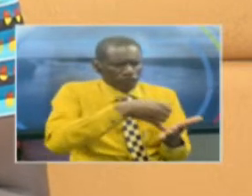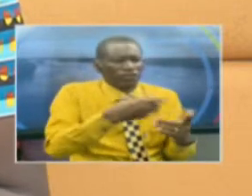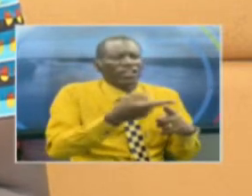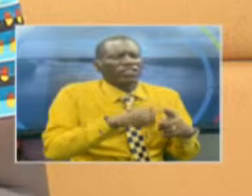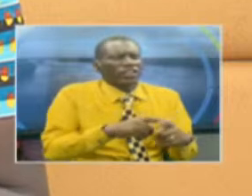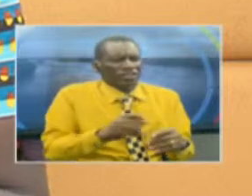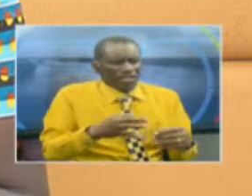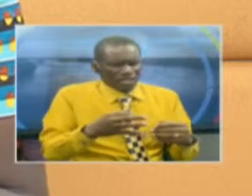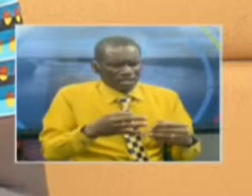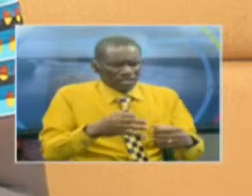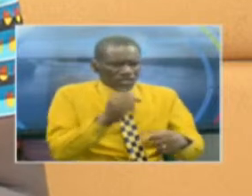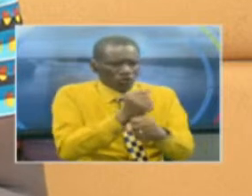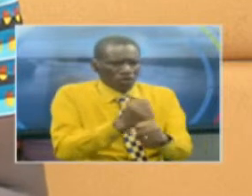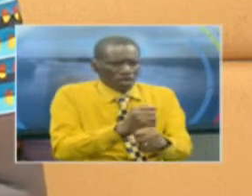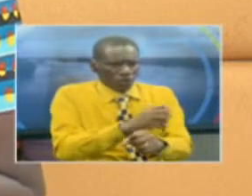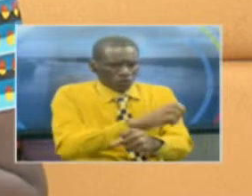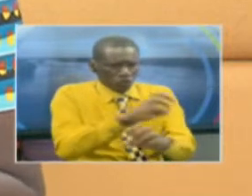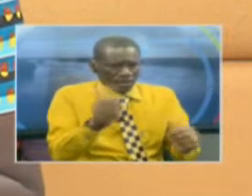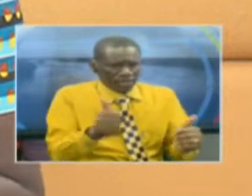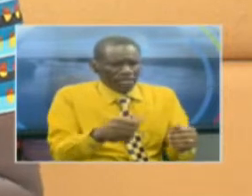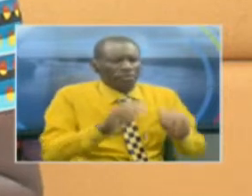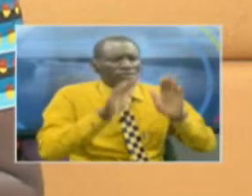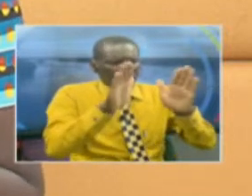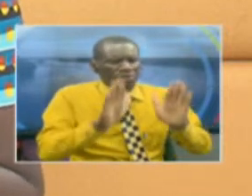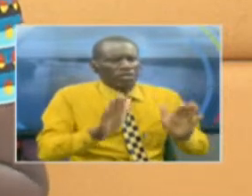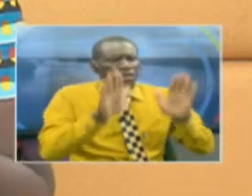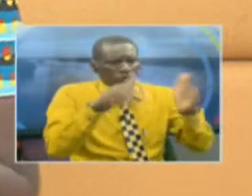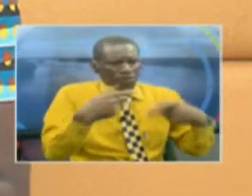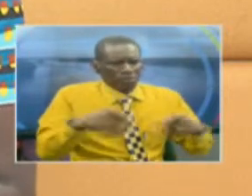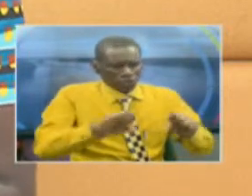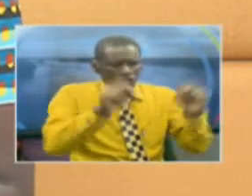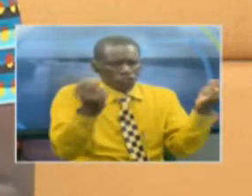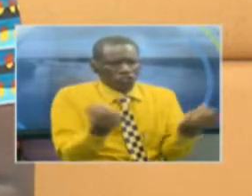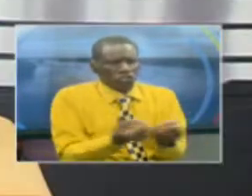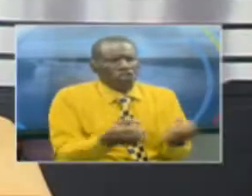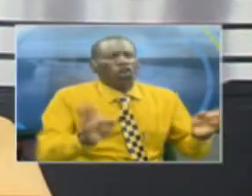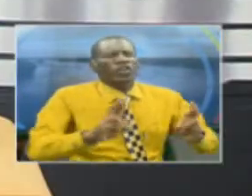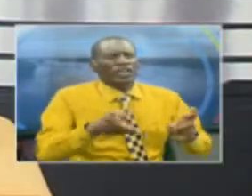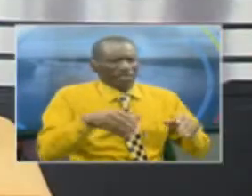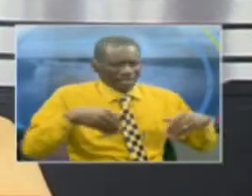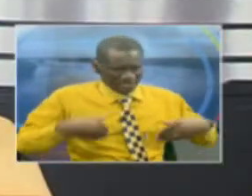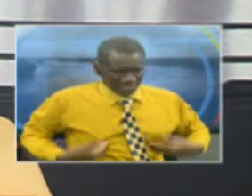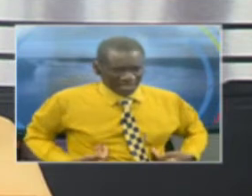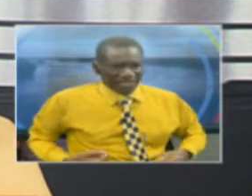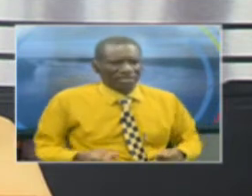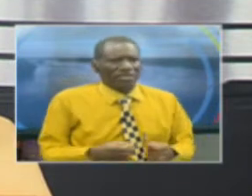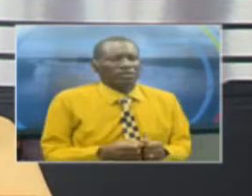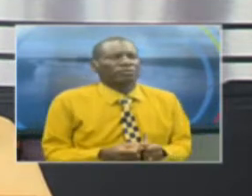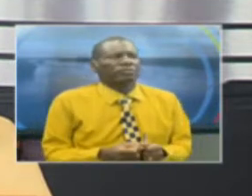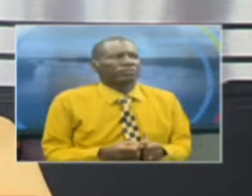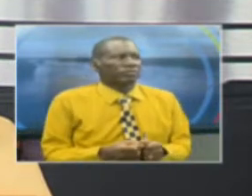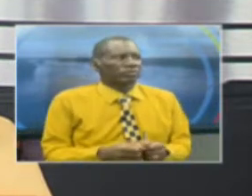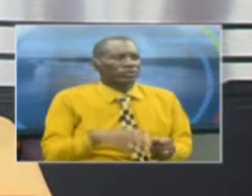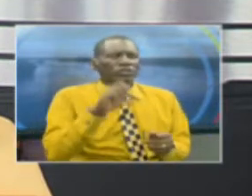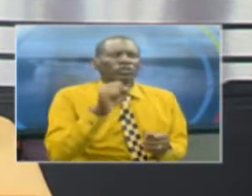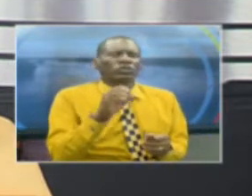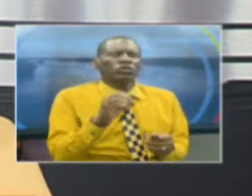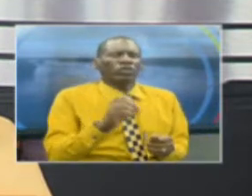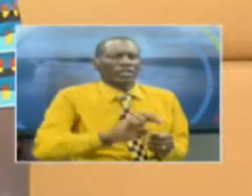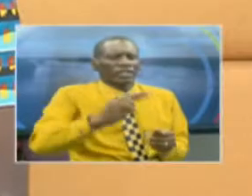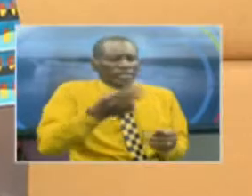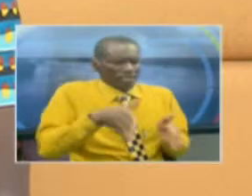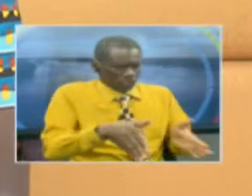crumble very fast when the society attacks them because they are already too tired. The burden is too much. So the second way